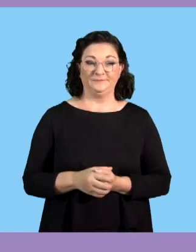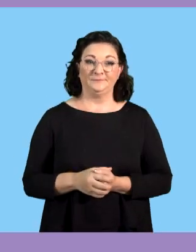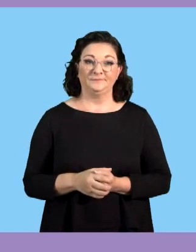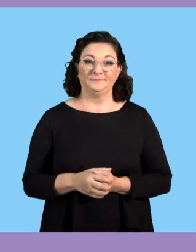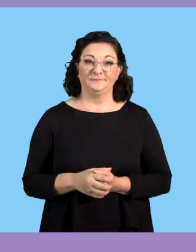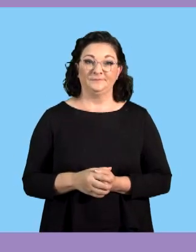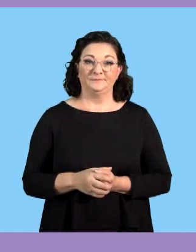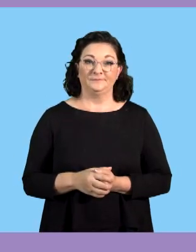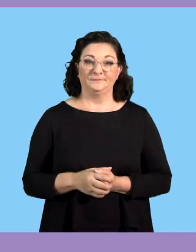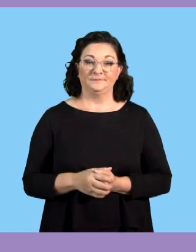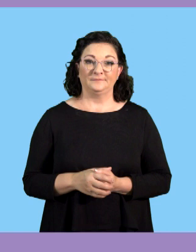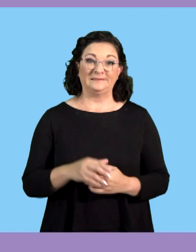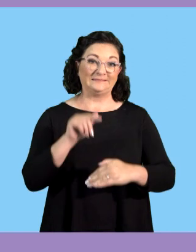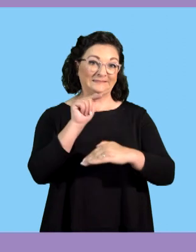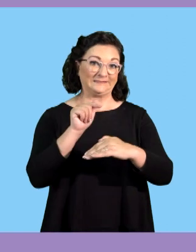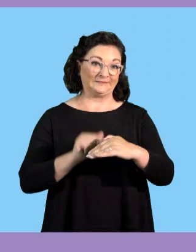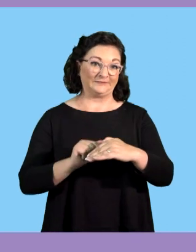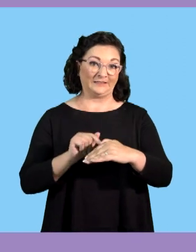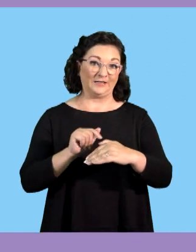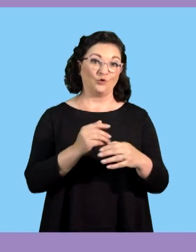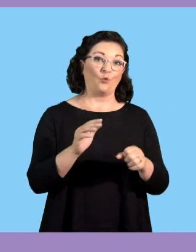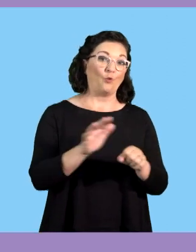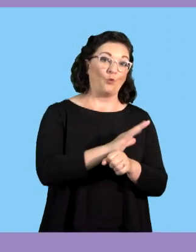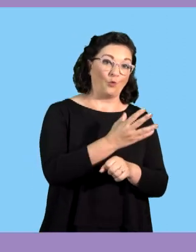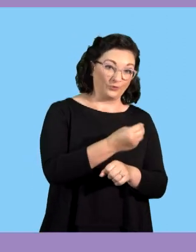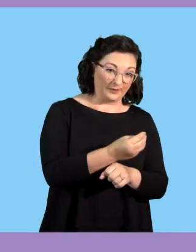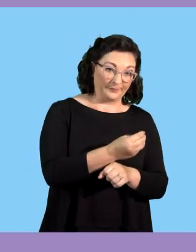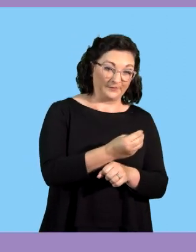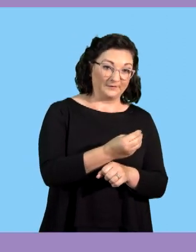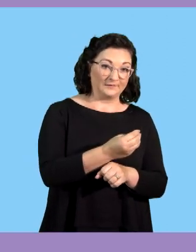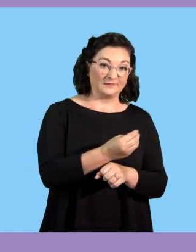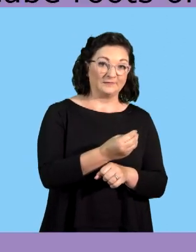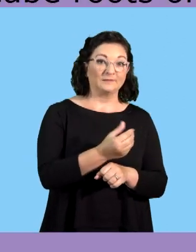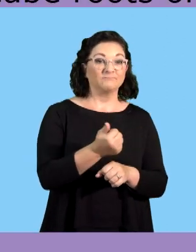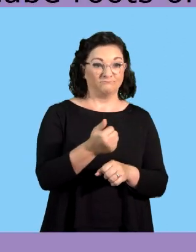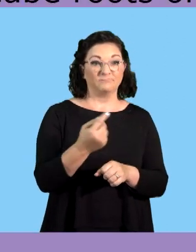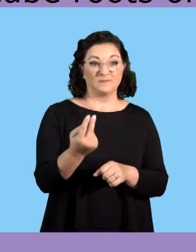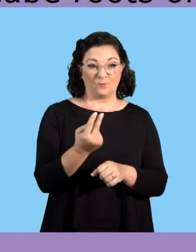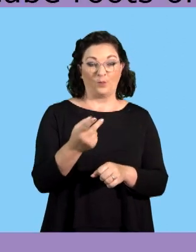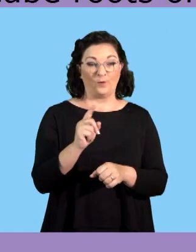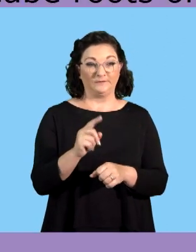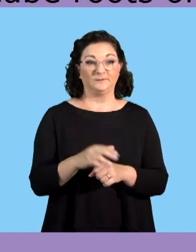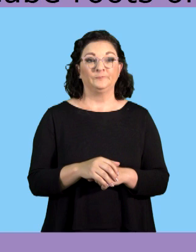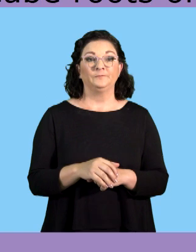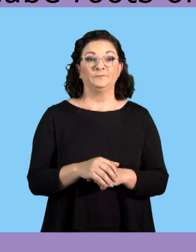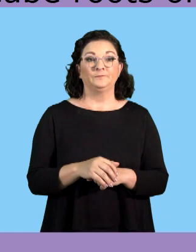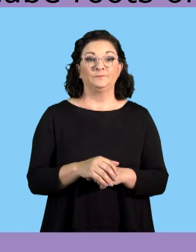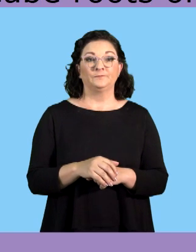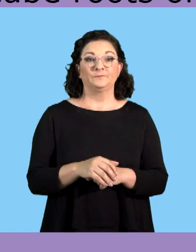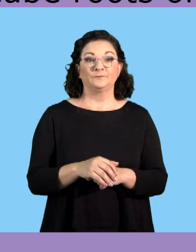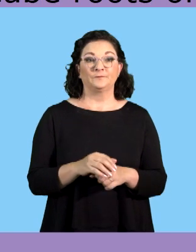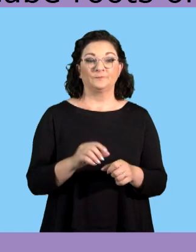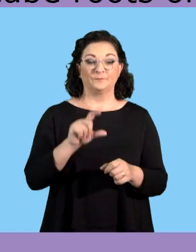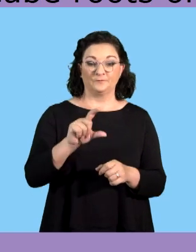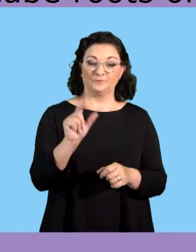3. Divide decimal fractions by whole numbers. And the last one would calculate the